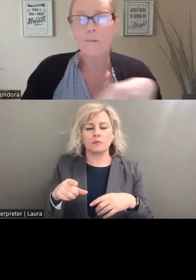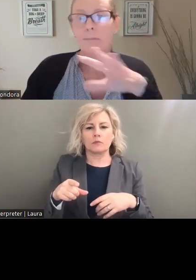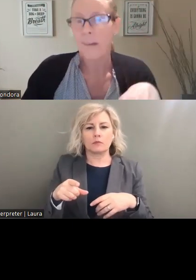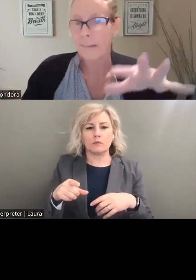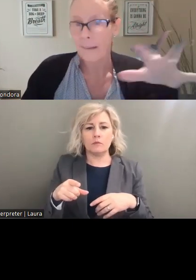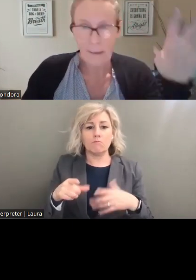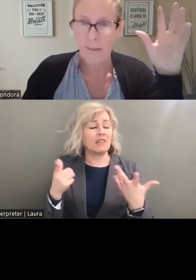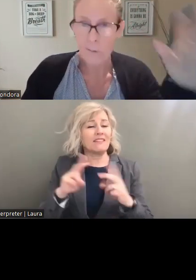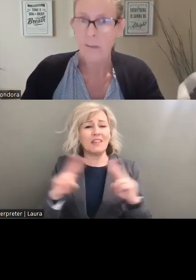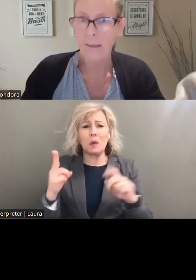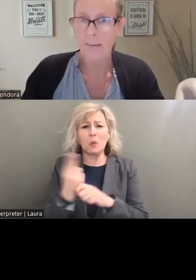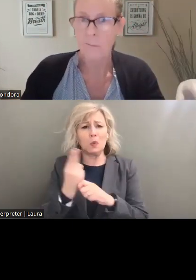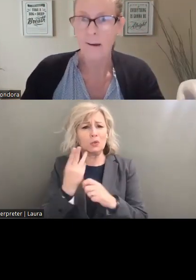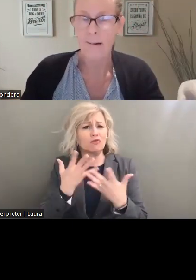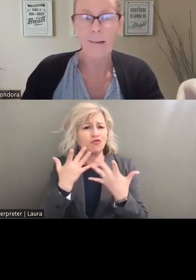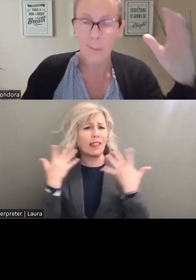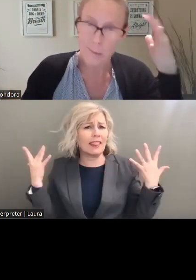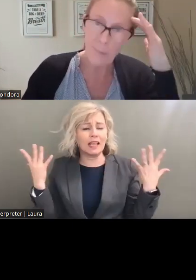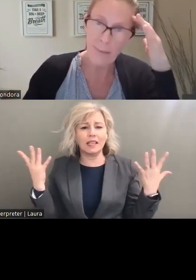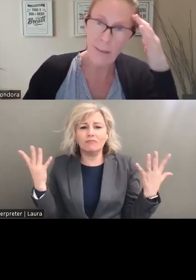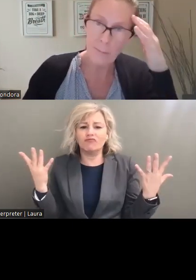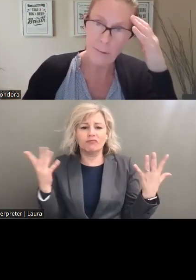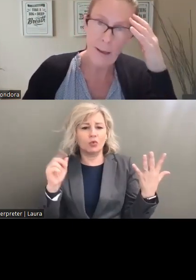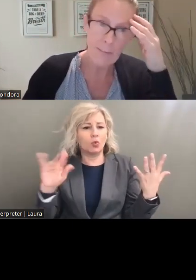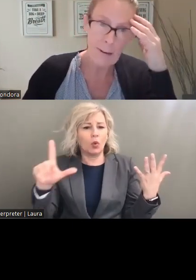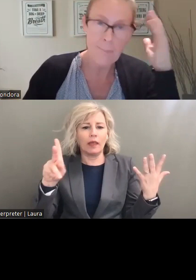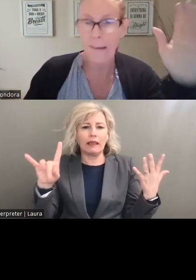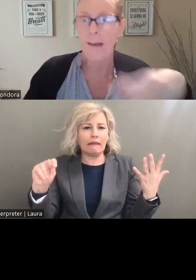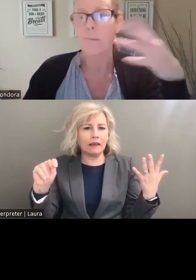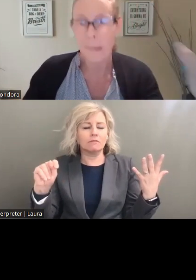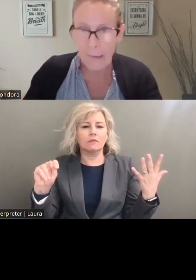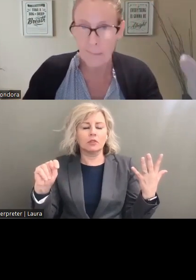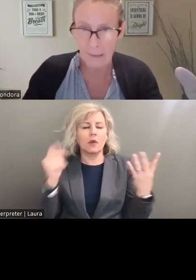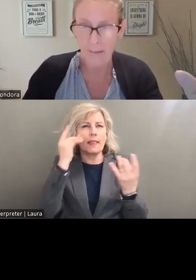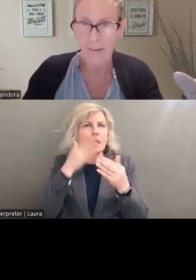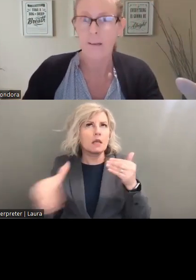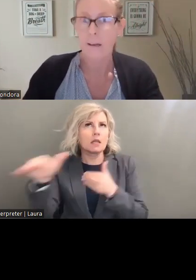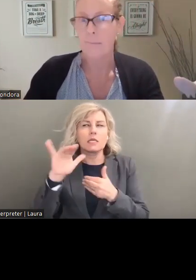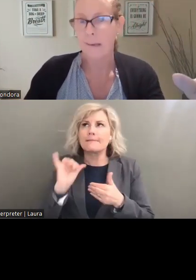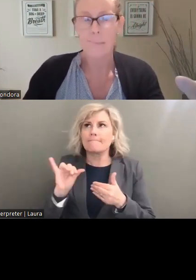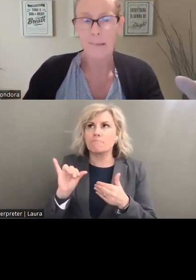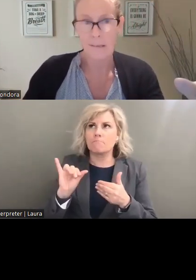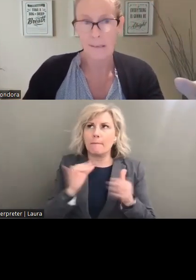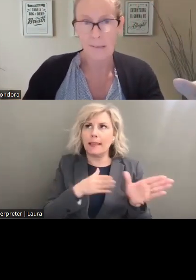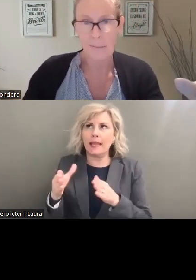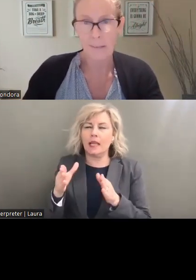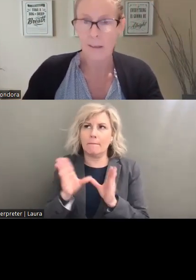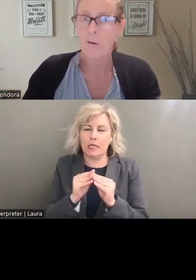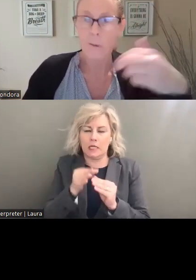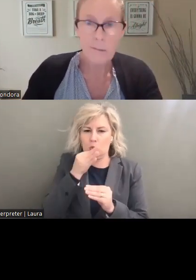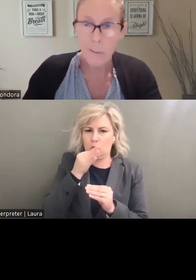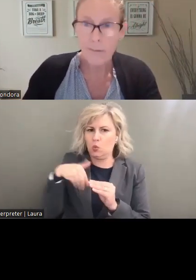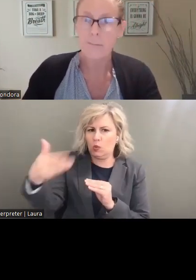very user-friendly kind of toolkit where it helps people think through ahead of time. Hey, I have a planning meeting coming up in this next